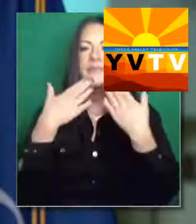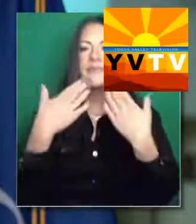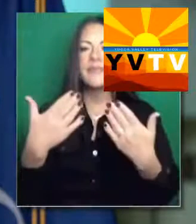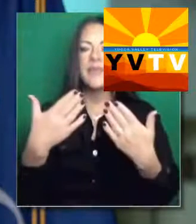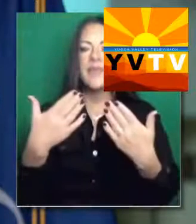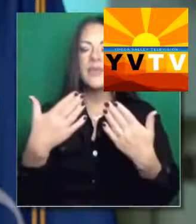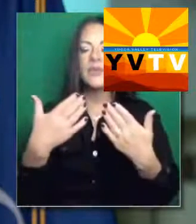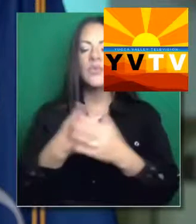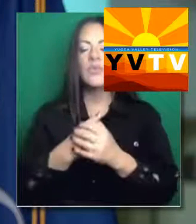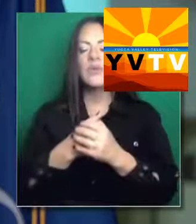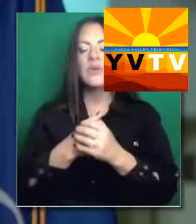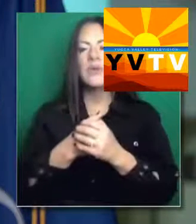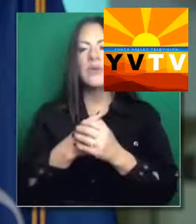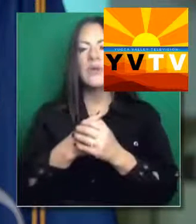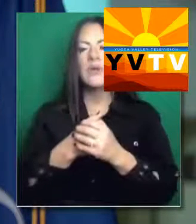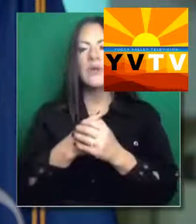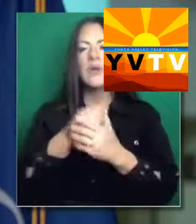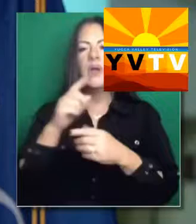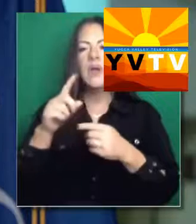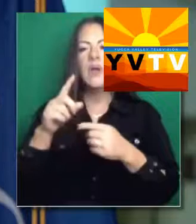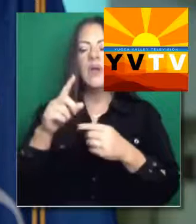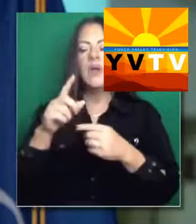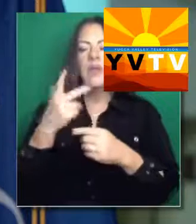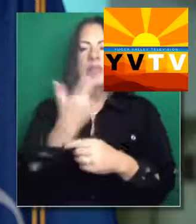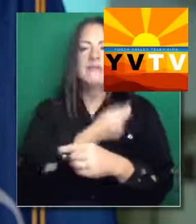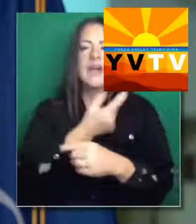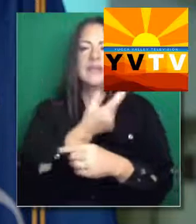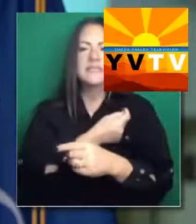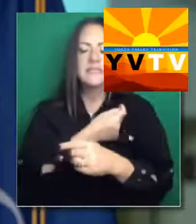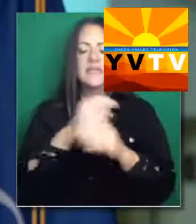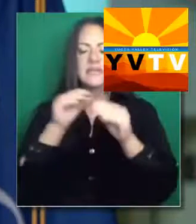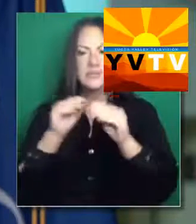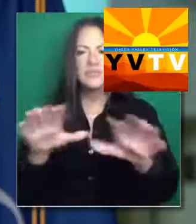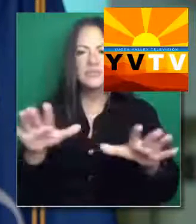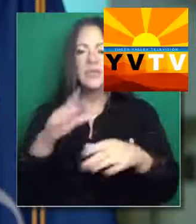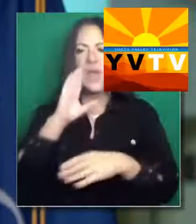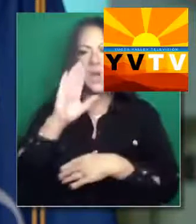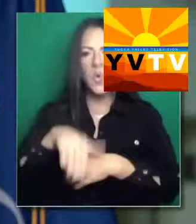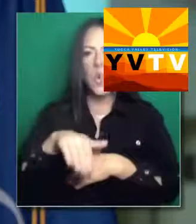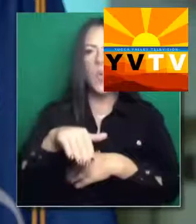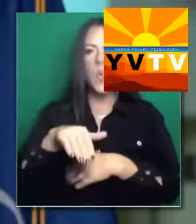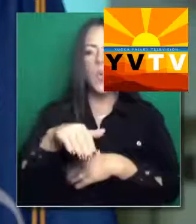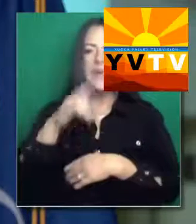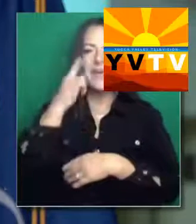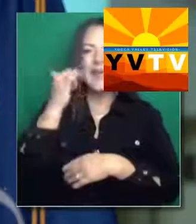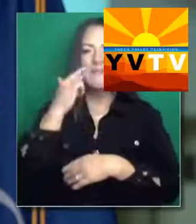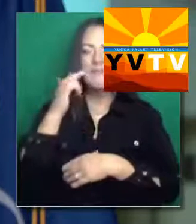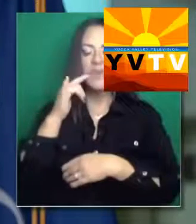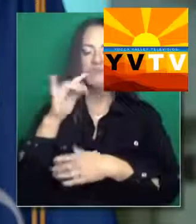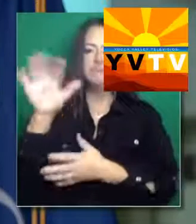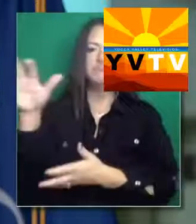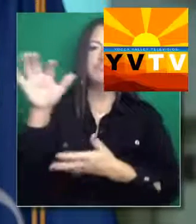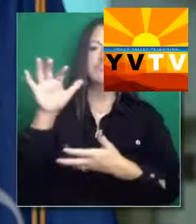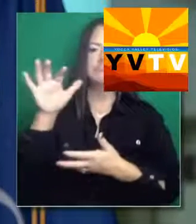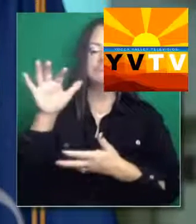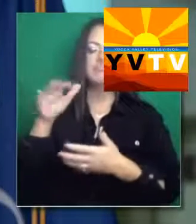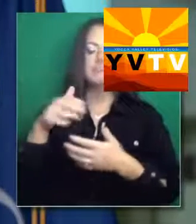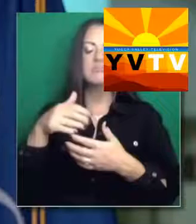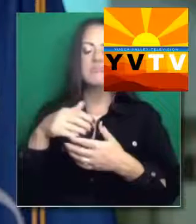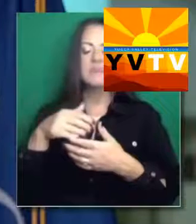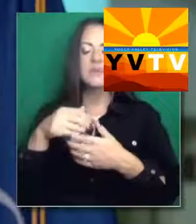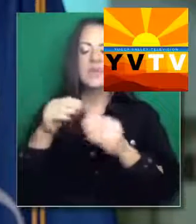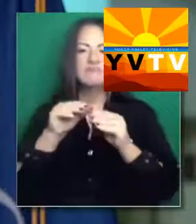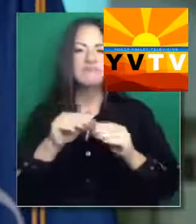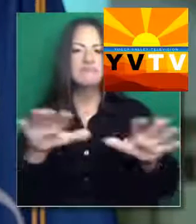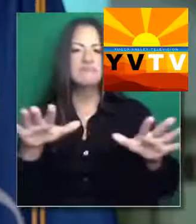vaccine distribution. You noted that California has received about 3 times as many doses as it's been distributed. So I would just ask simply, where are